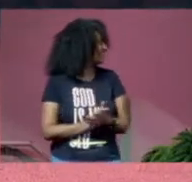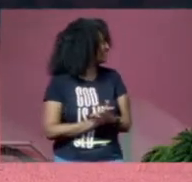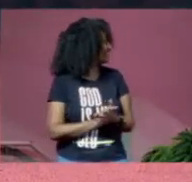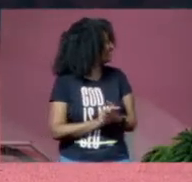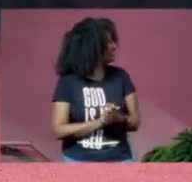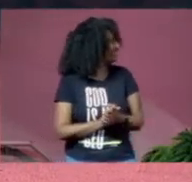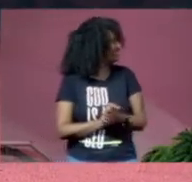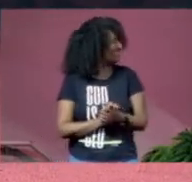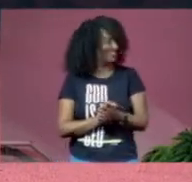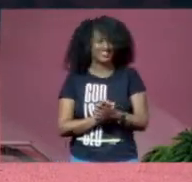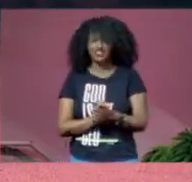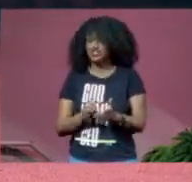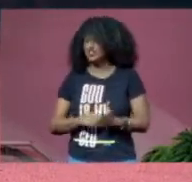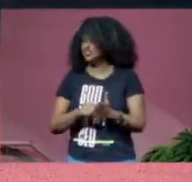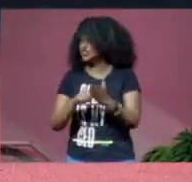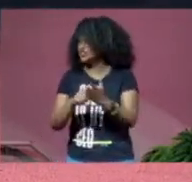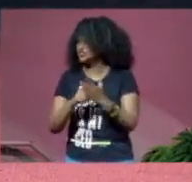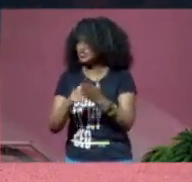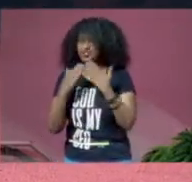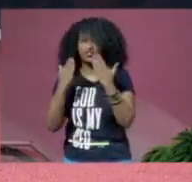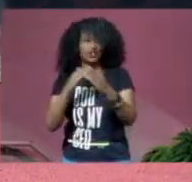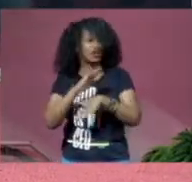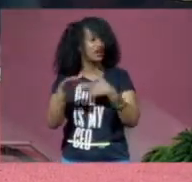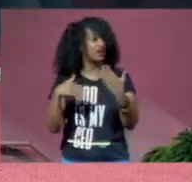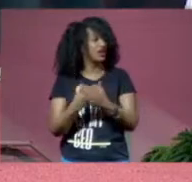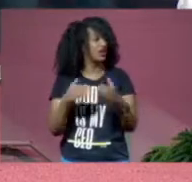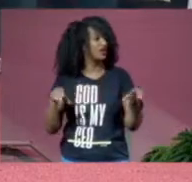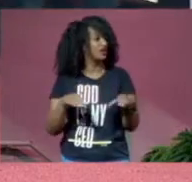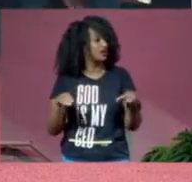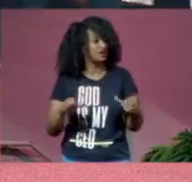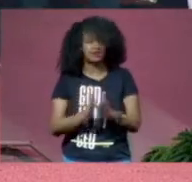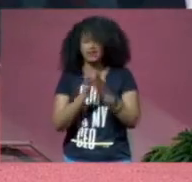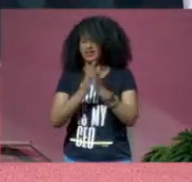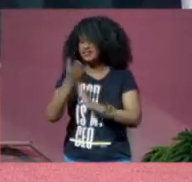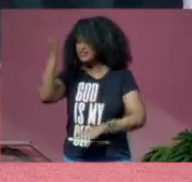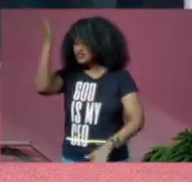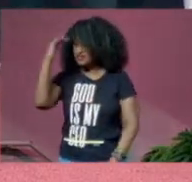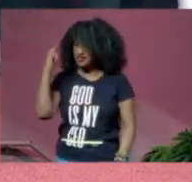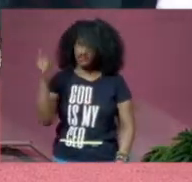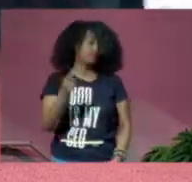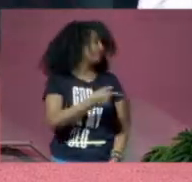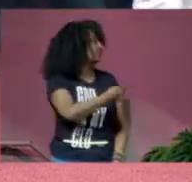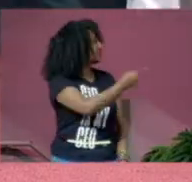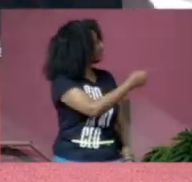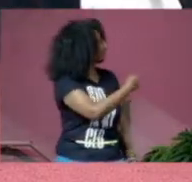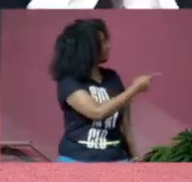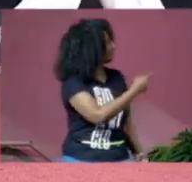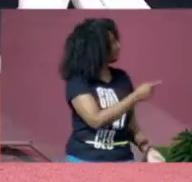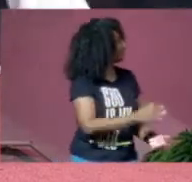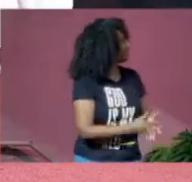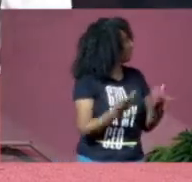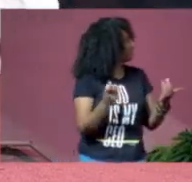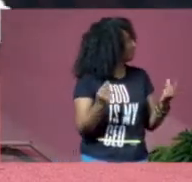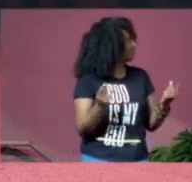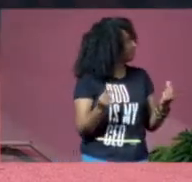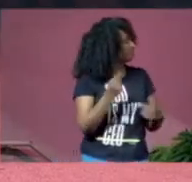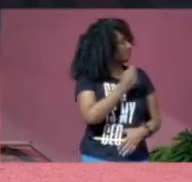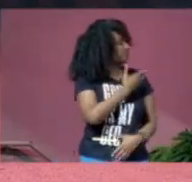deep appreciation for all that you've done. Come on, give God thanks and praise for them. Oh, y'all ought to do better than